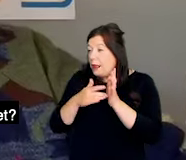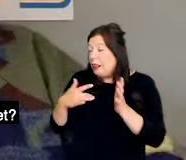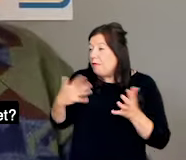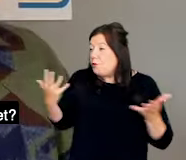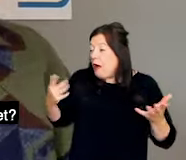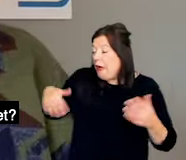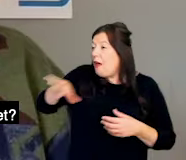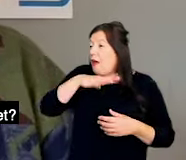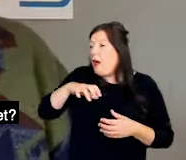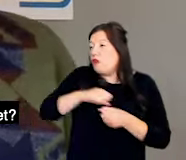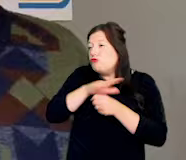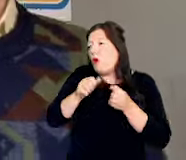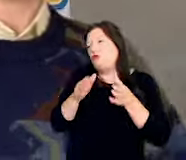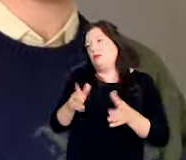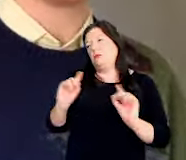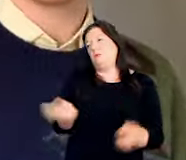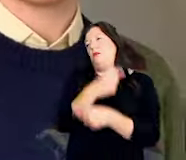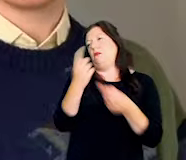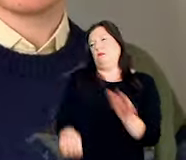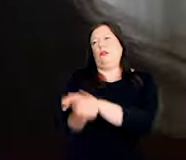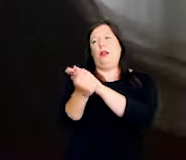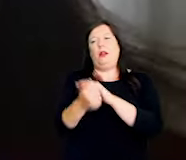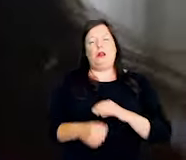Nation Street. Ridiculous.